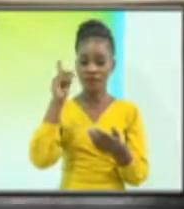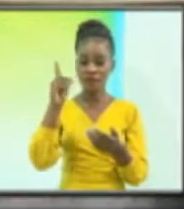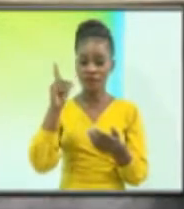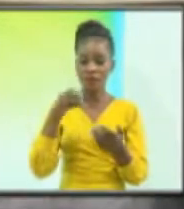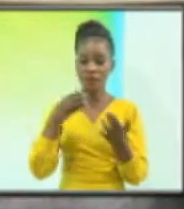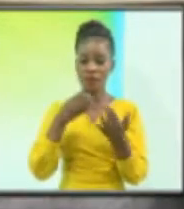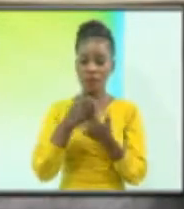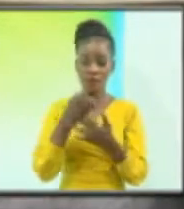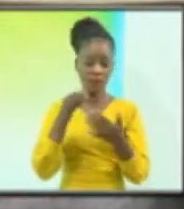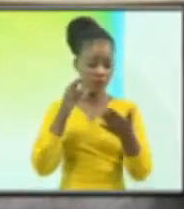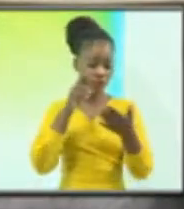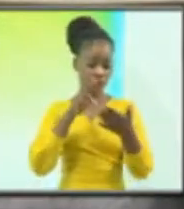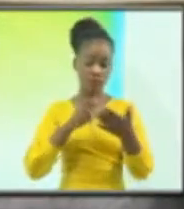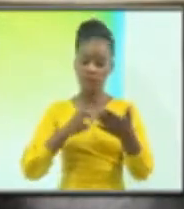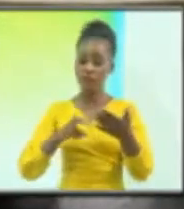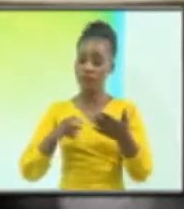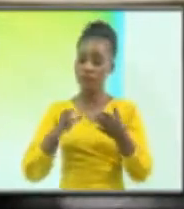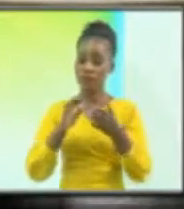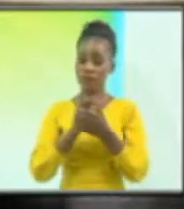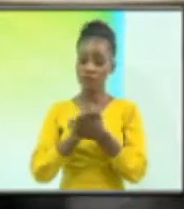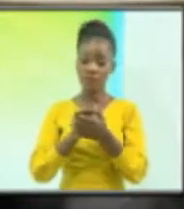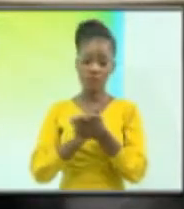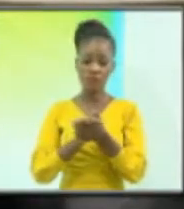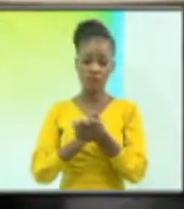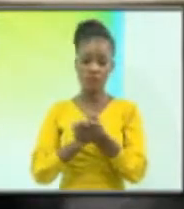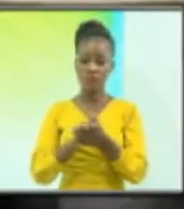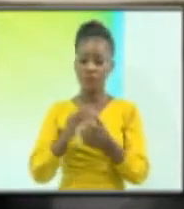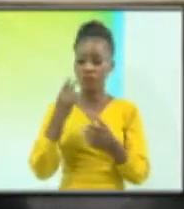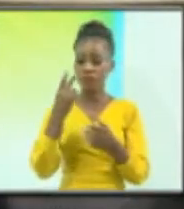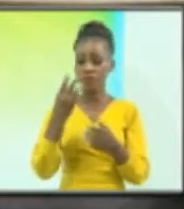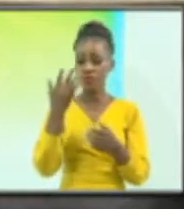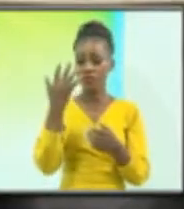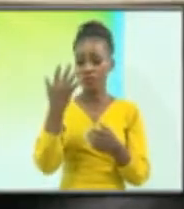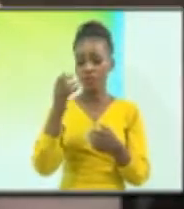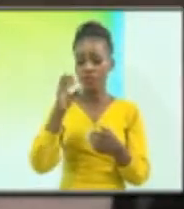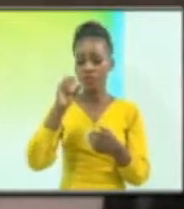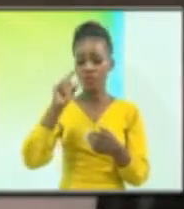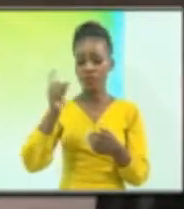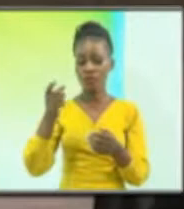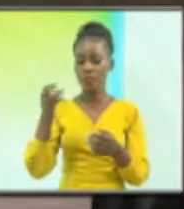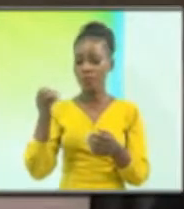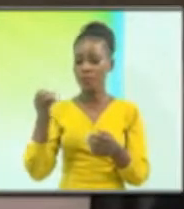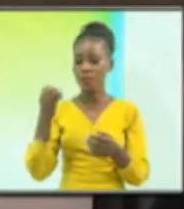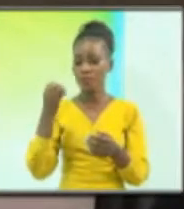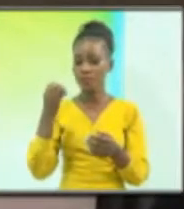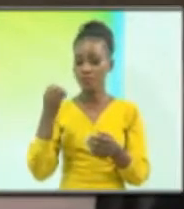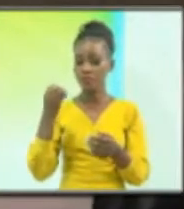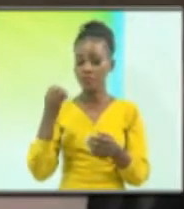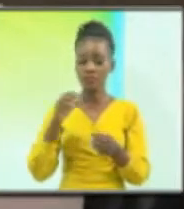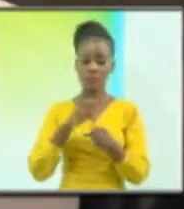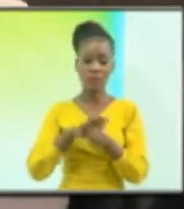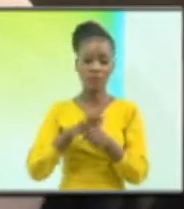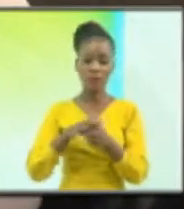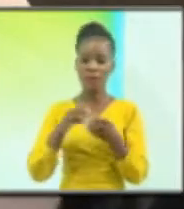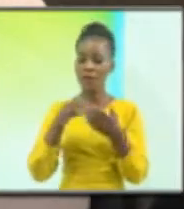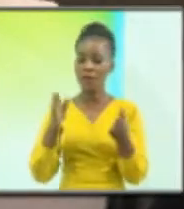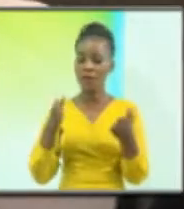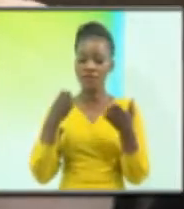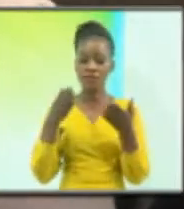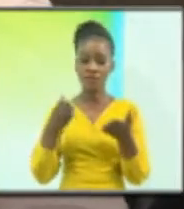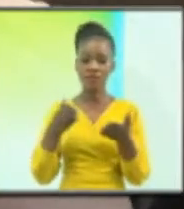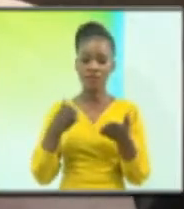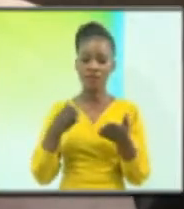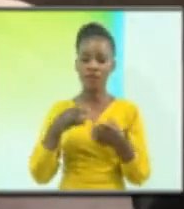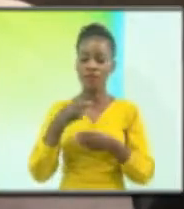and apply for this one, and it costs 250,000. So all Ugandans. Isn't that a lot of money? Given the current